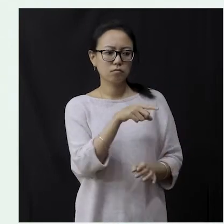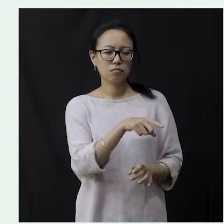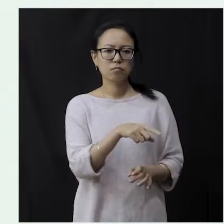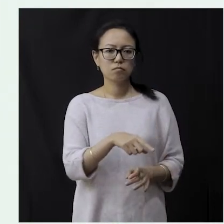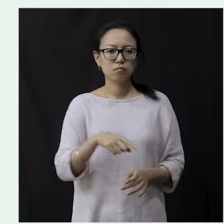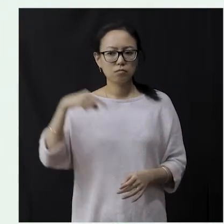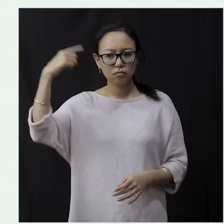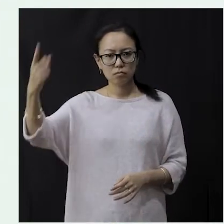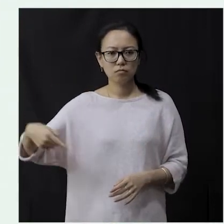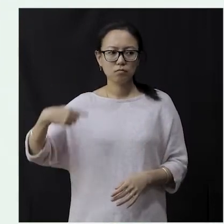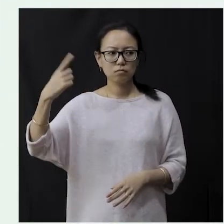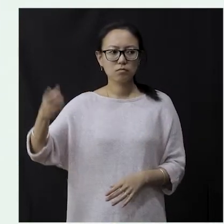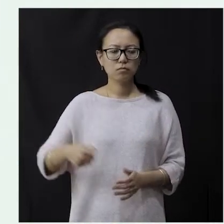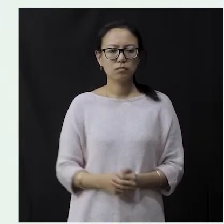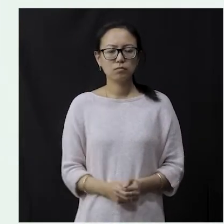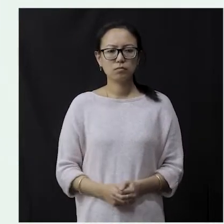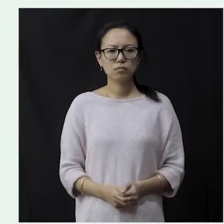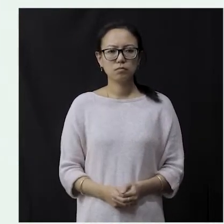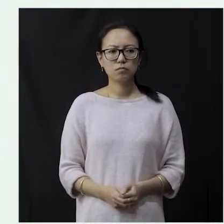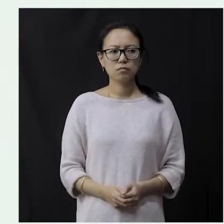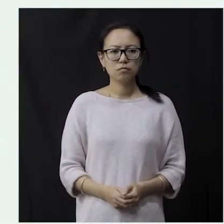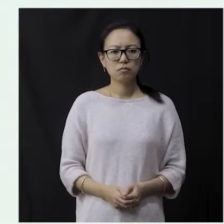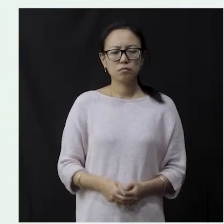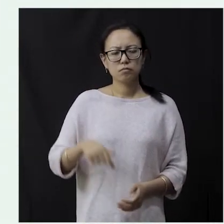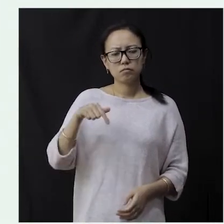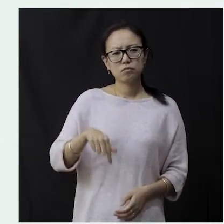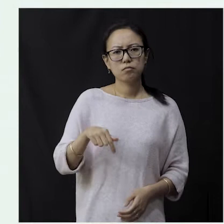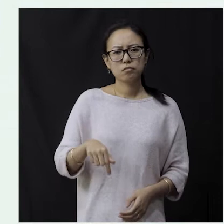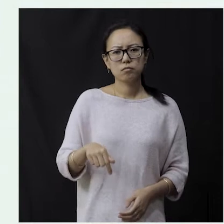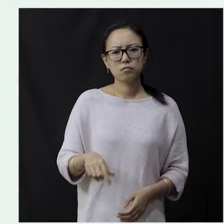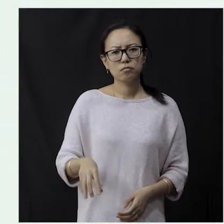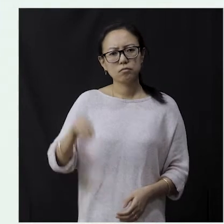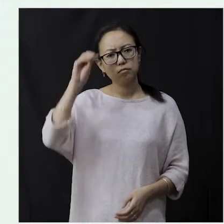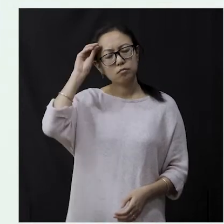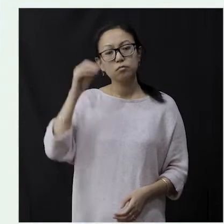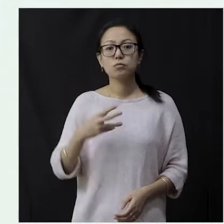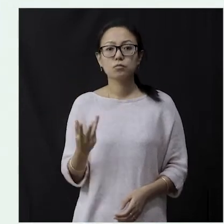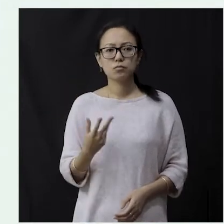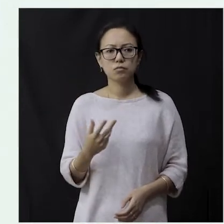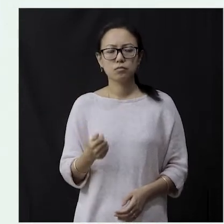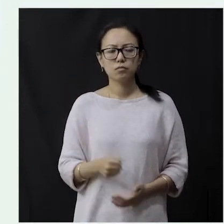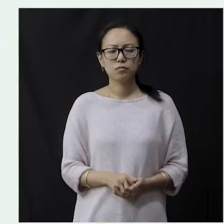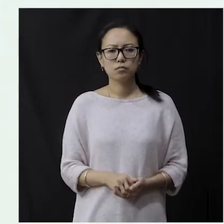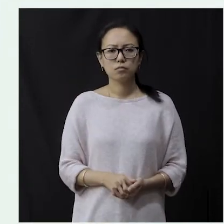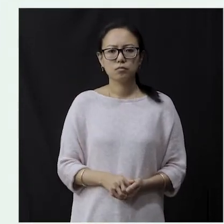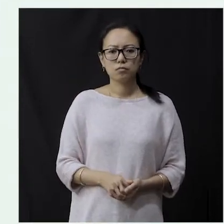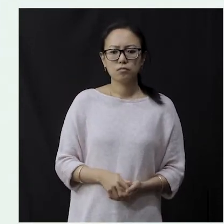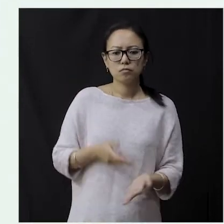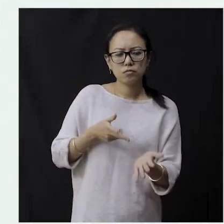image. Now here in this lesson, you're going to learn about the transportation